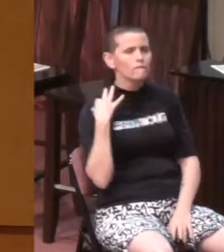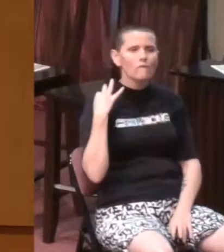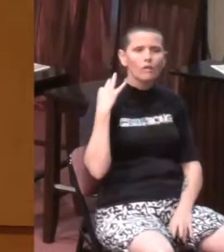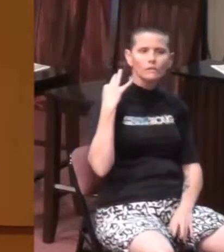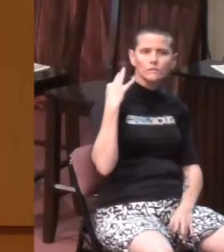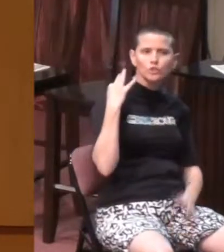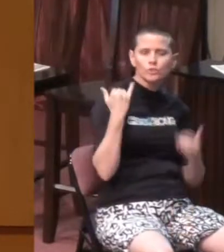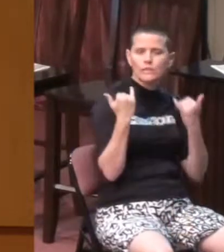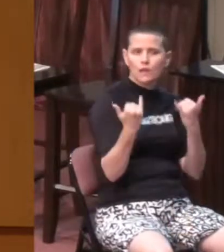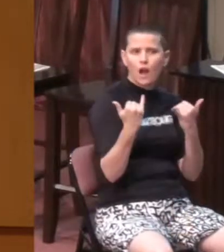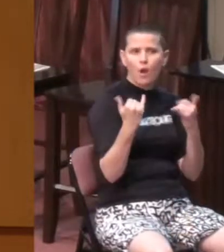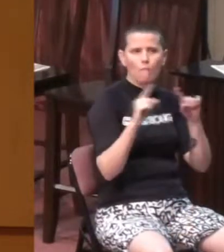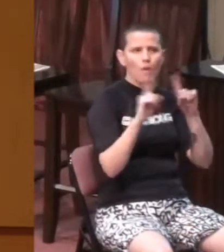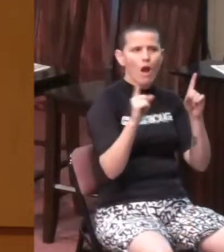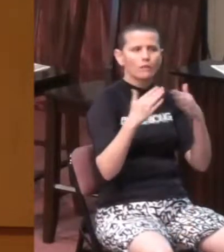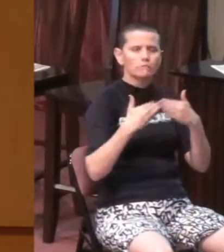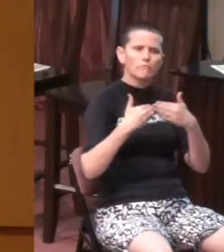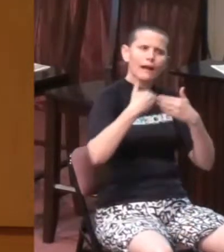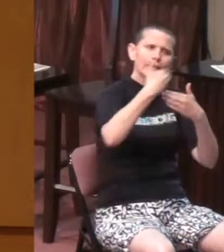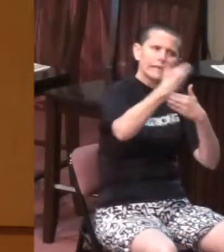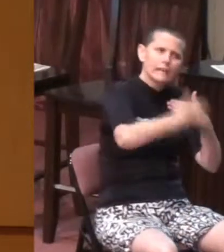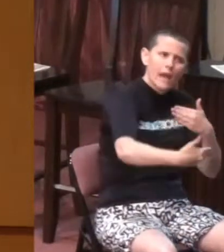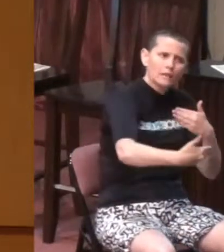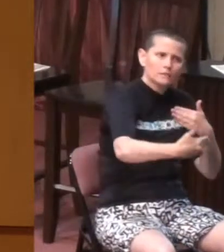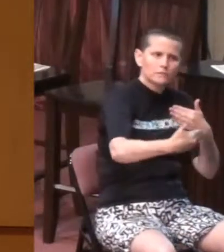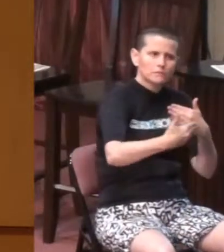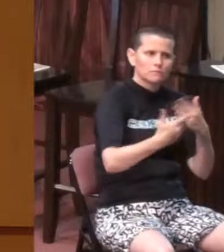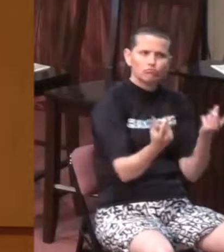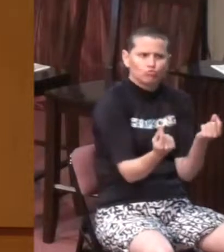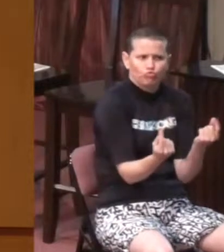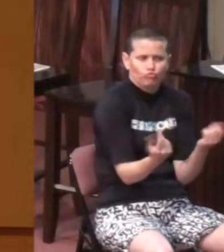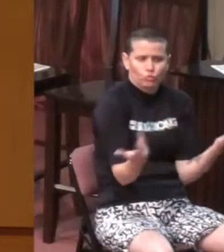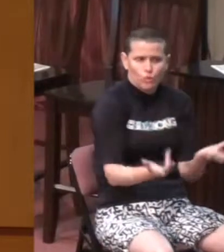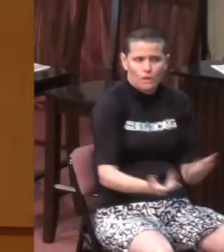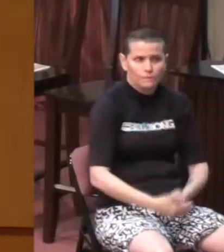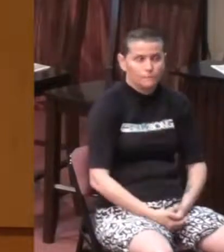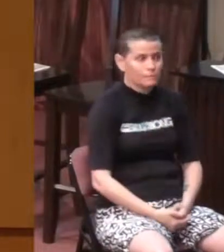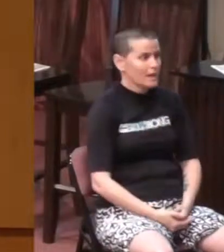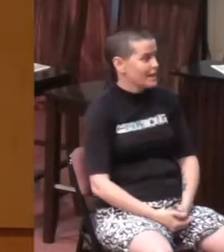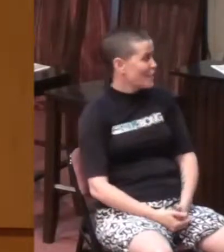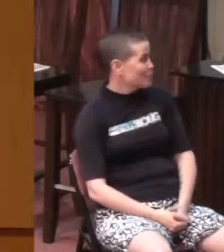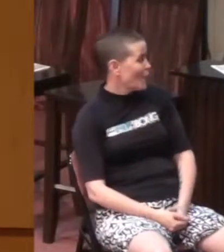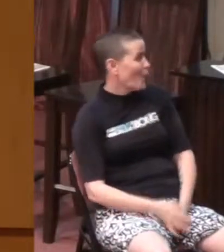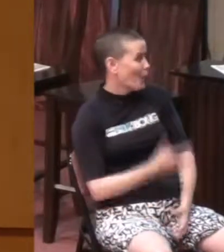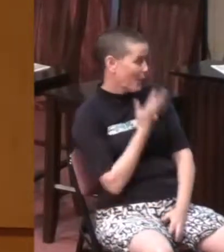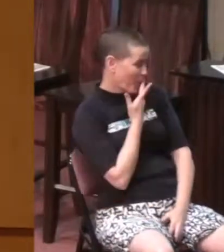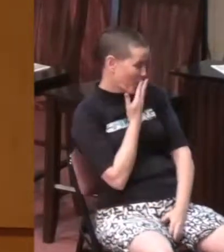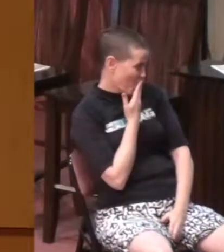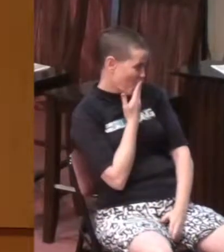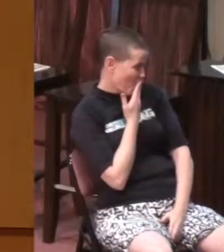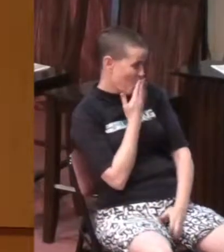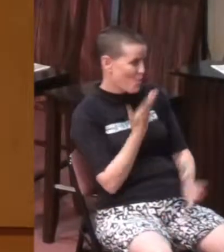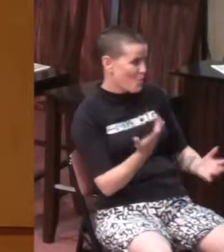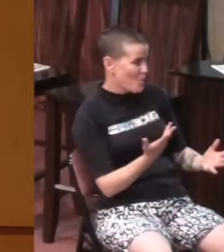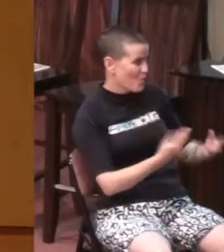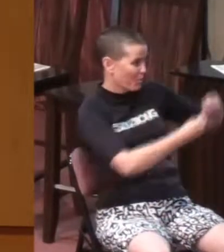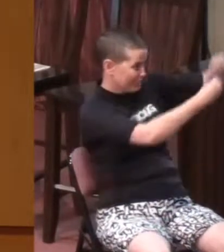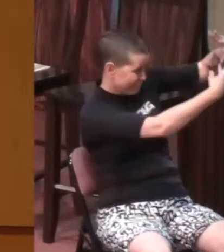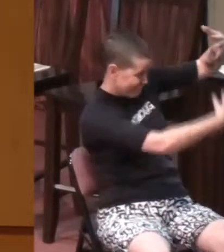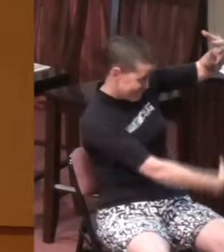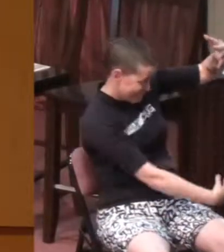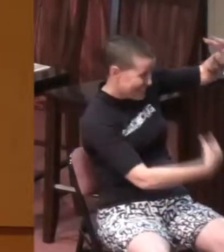next? What am I to do next? And I was like, oh, let me tell you about what's